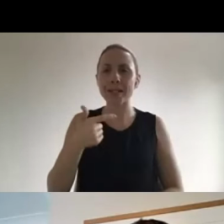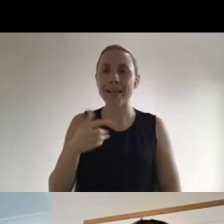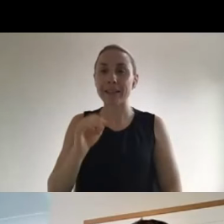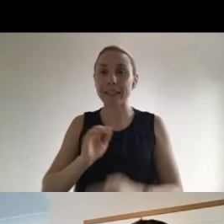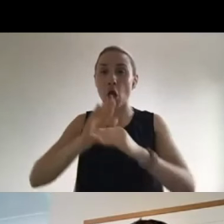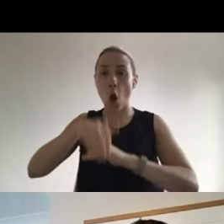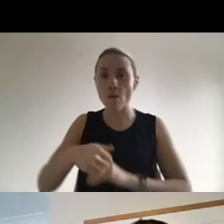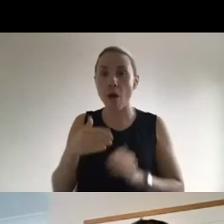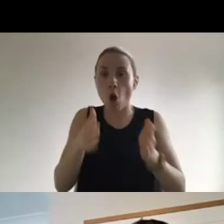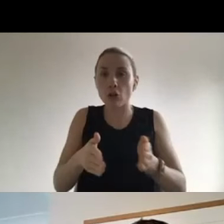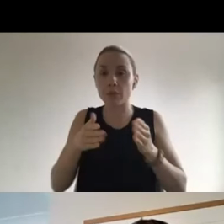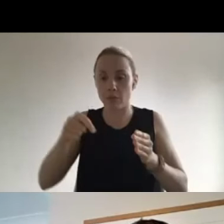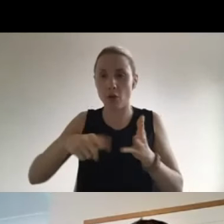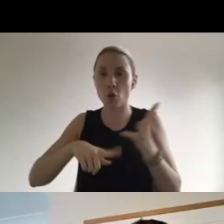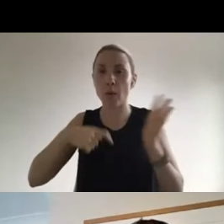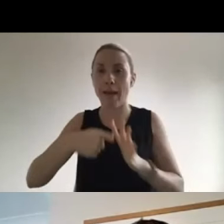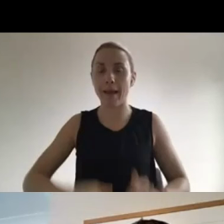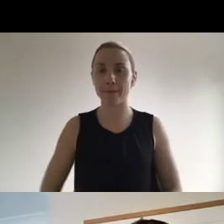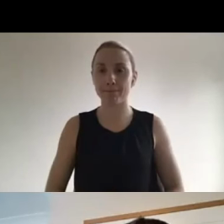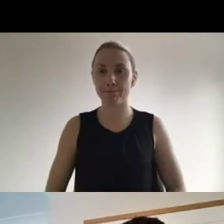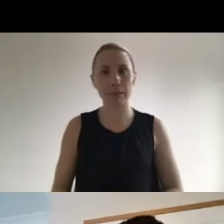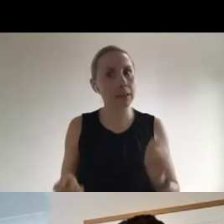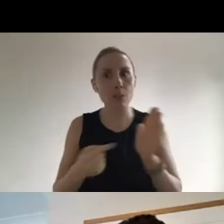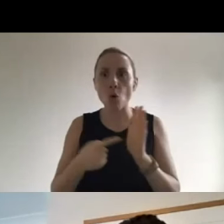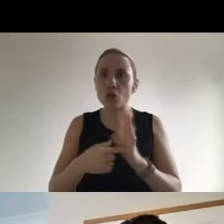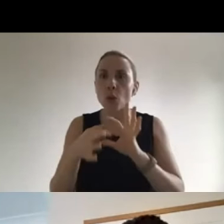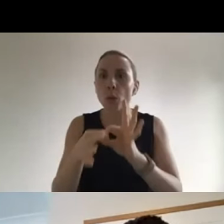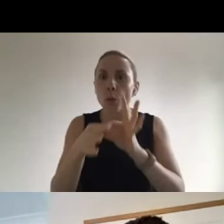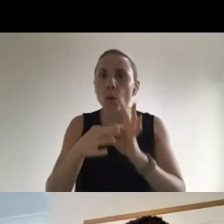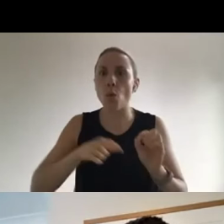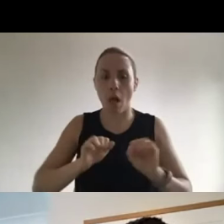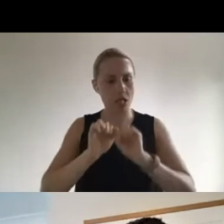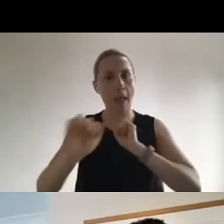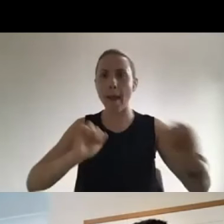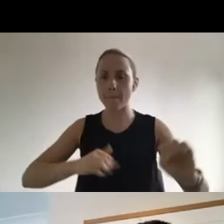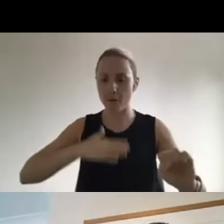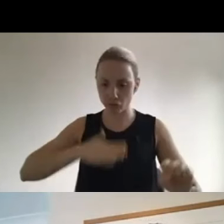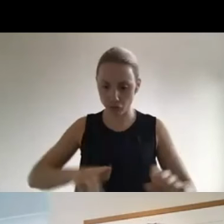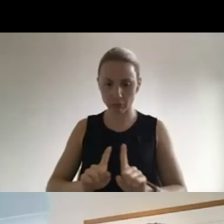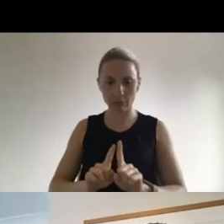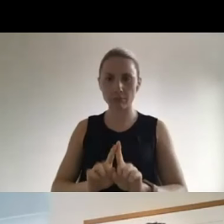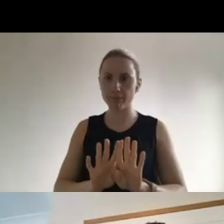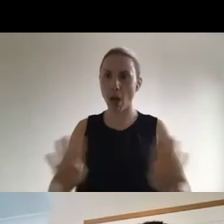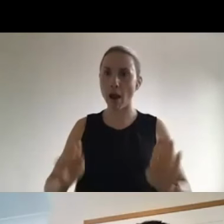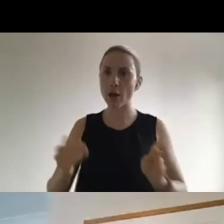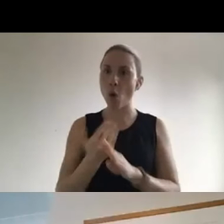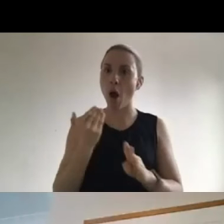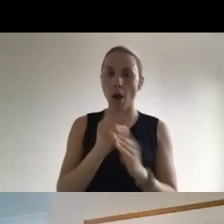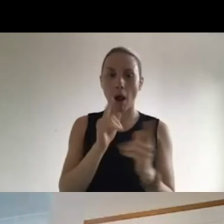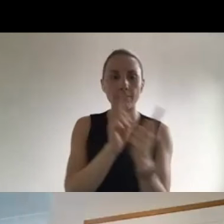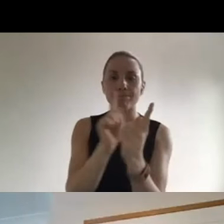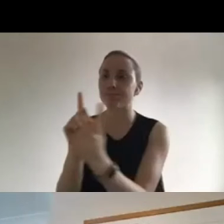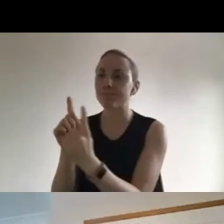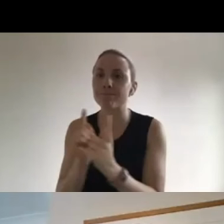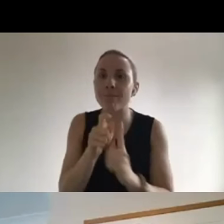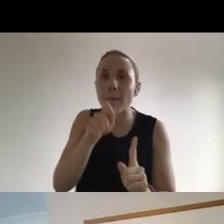it's important to engage with these people because they are the frontline workers that will see the patients in their clinics. So they're going